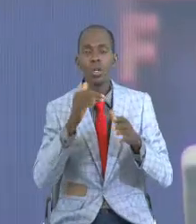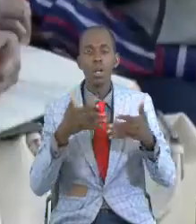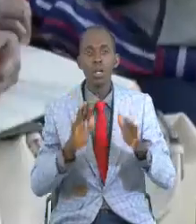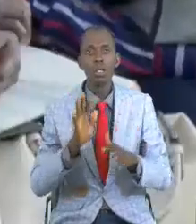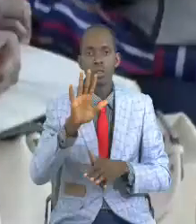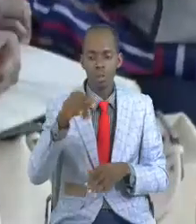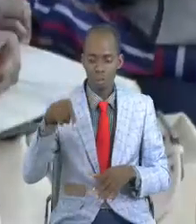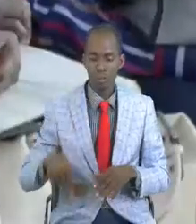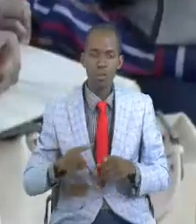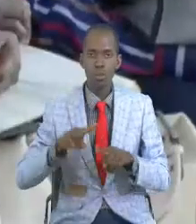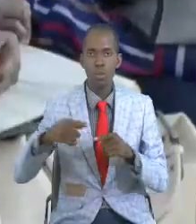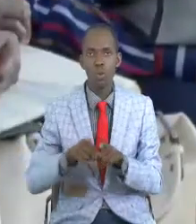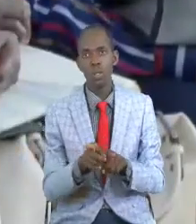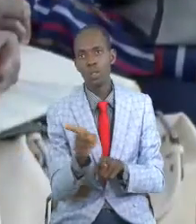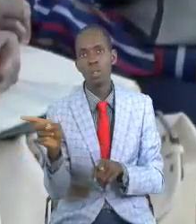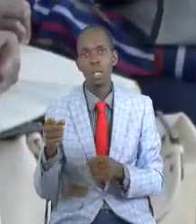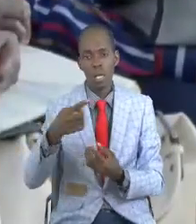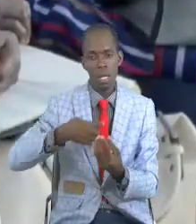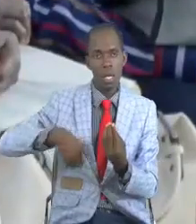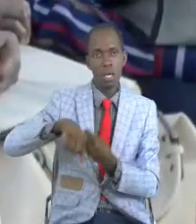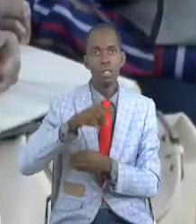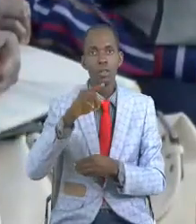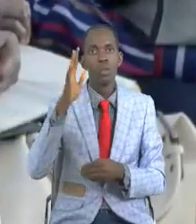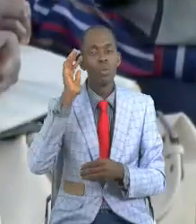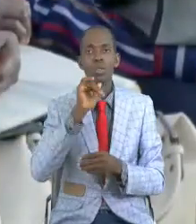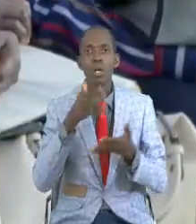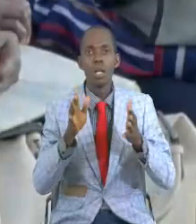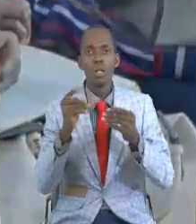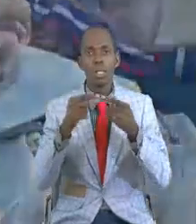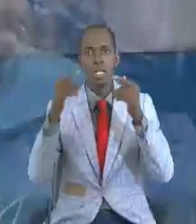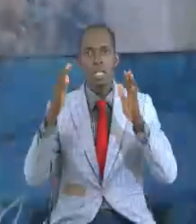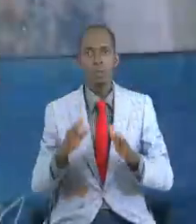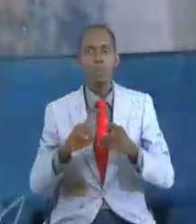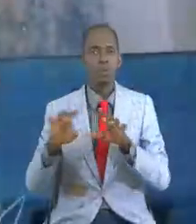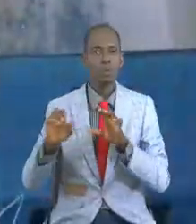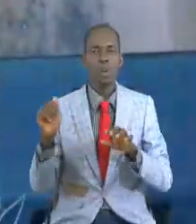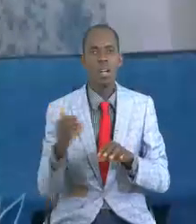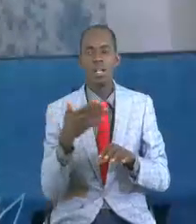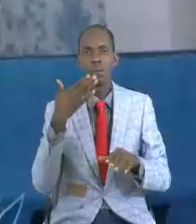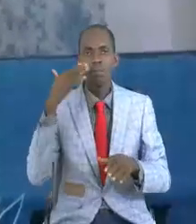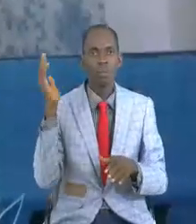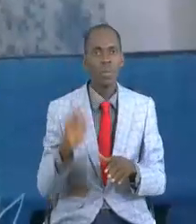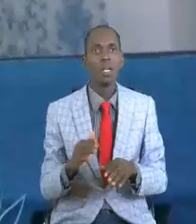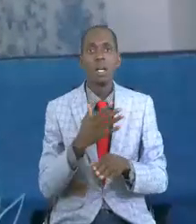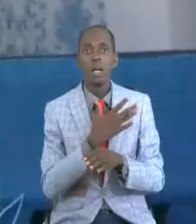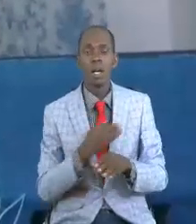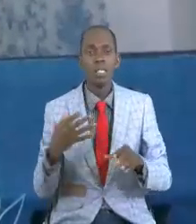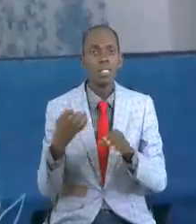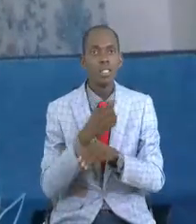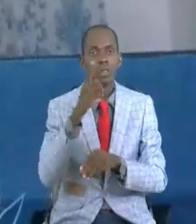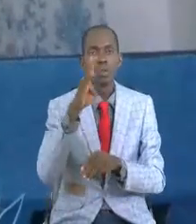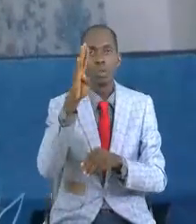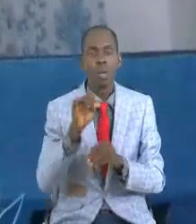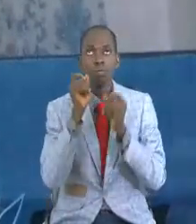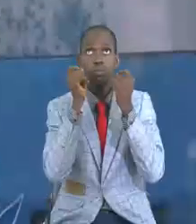astray. Around you, he will not allow the enemy to do any evil and take you by